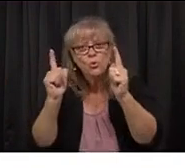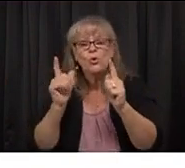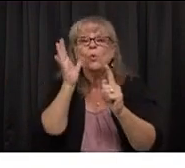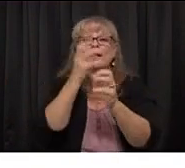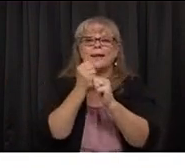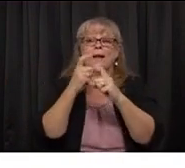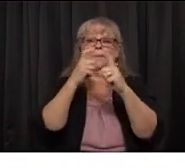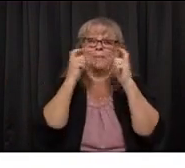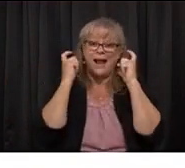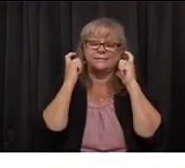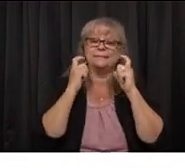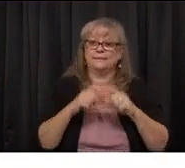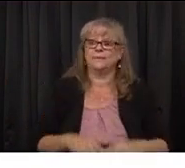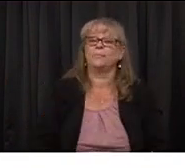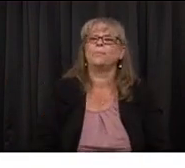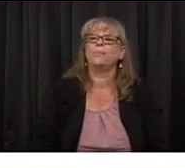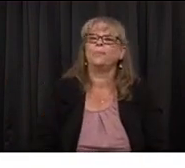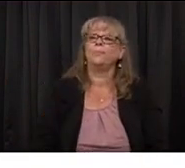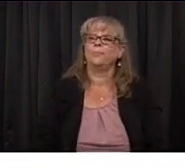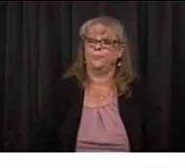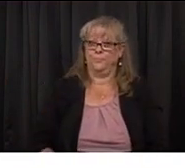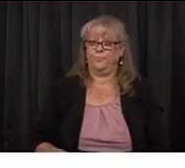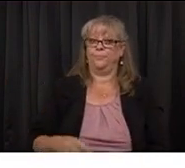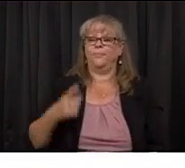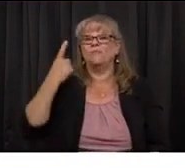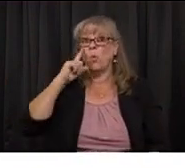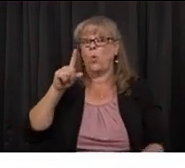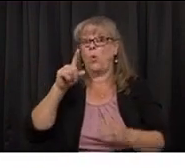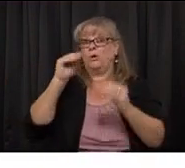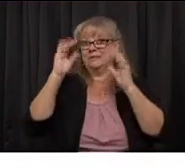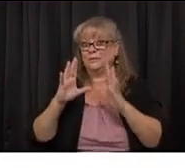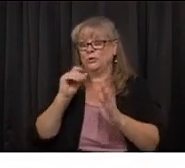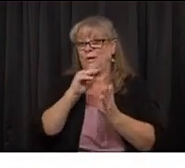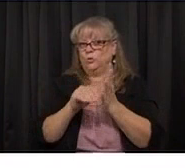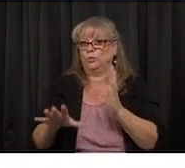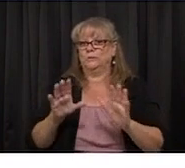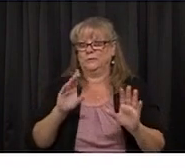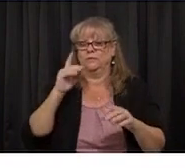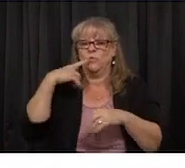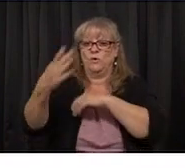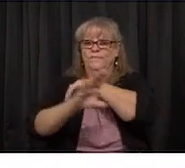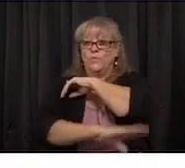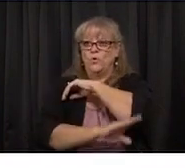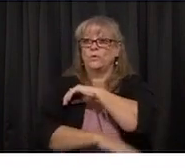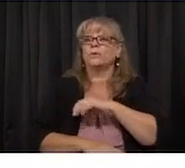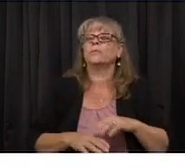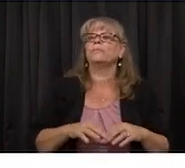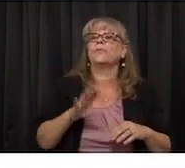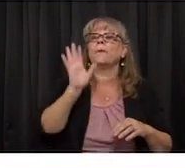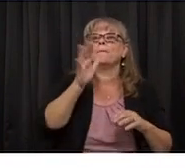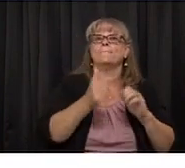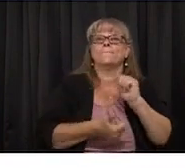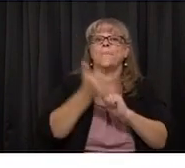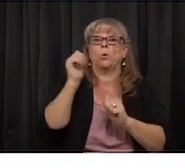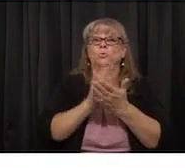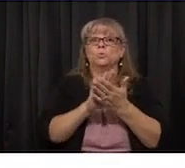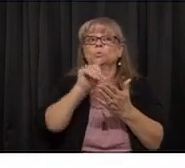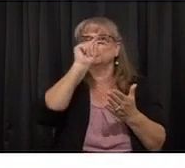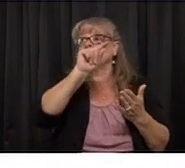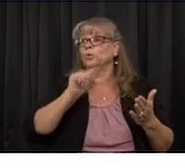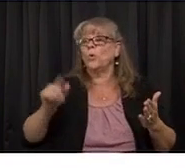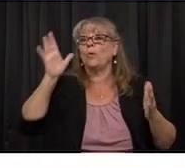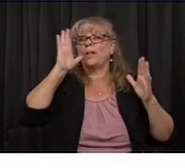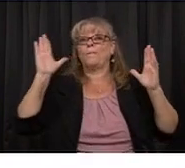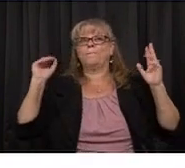later. But we know that many districts are back in mid-August, and we want to make sure everybody has at least some level of medical